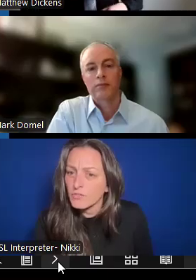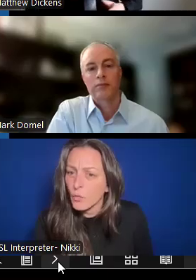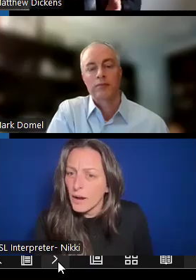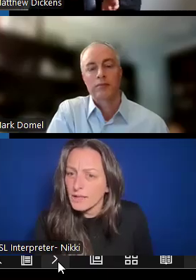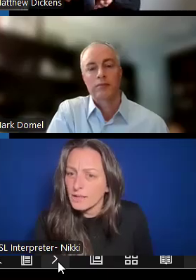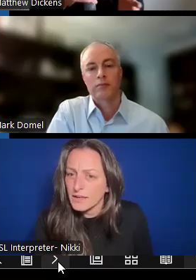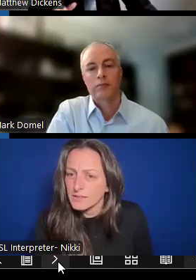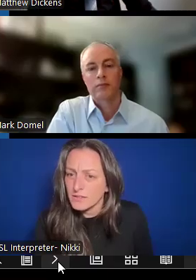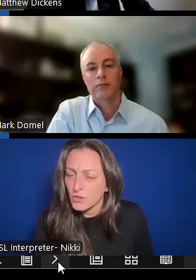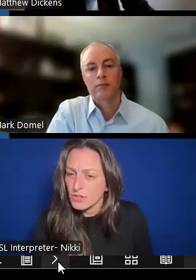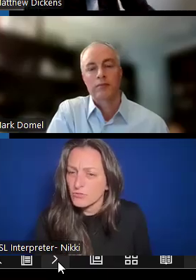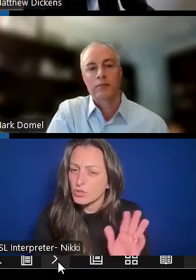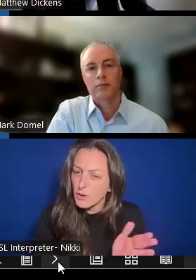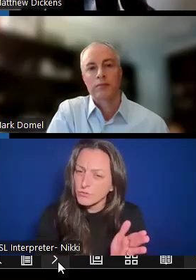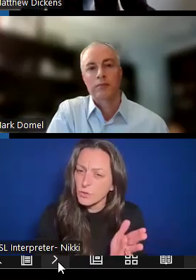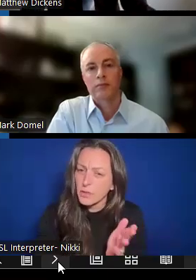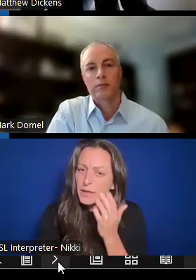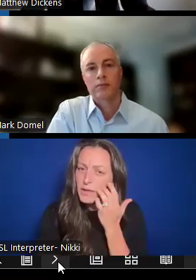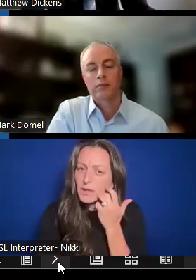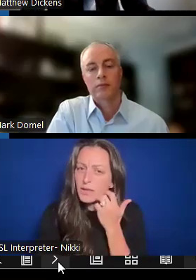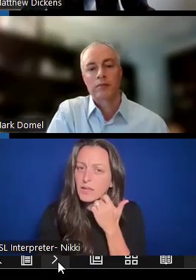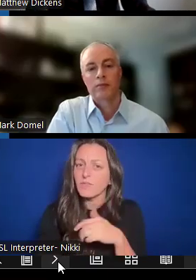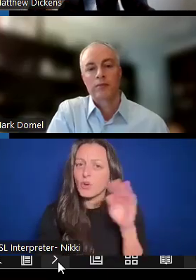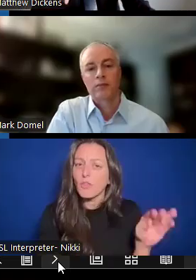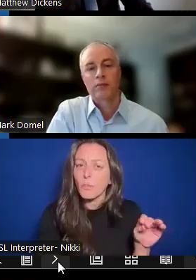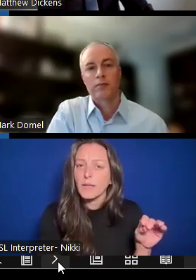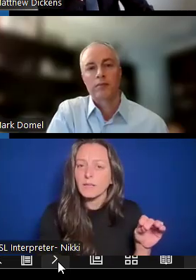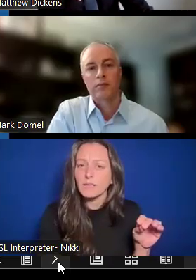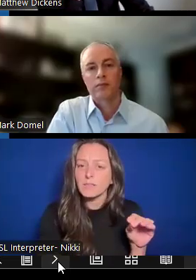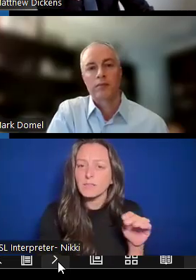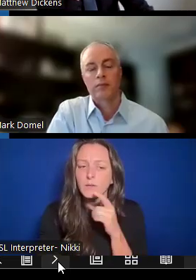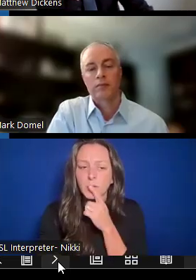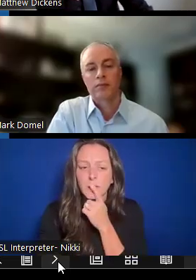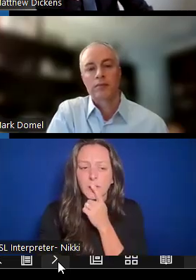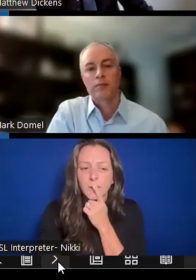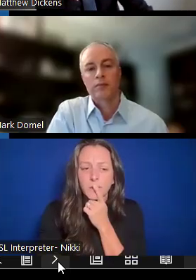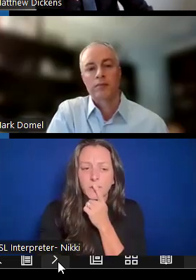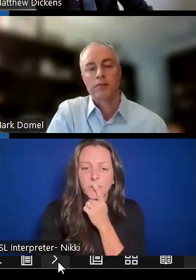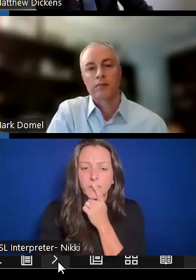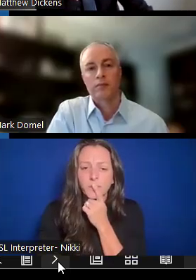wondering after the waiting list, so then you do have to apply again, even if you're on the waiting list?